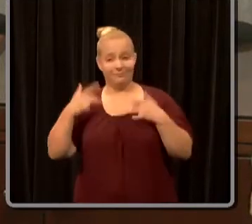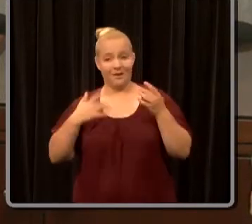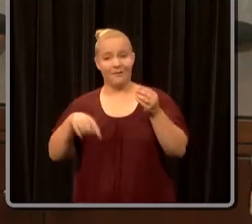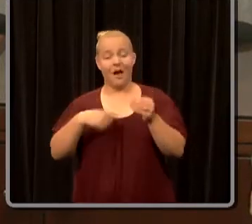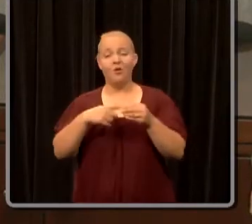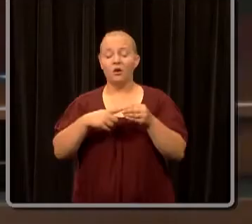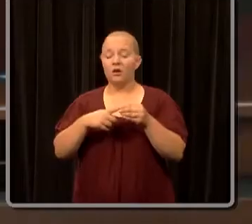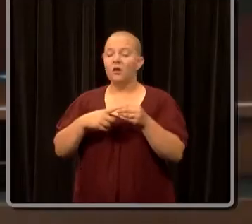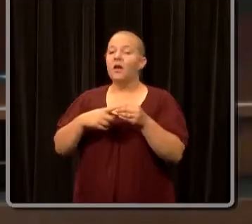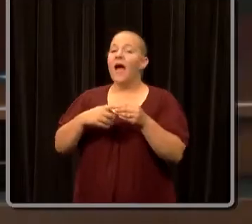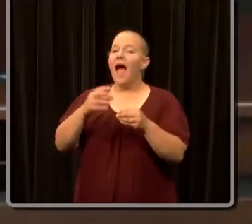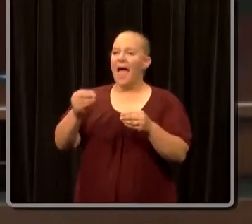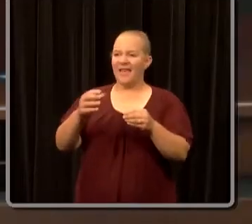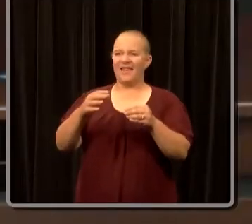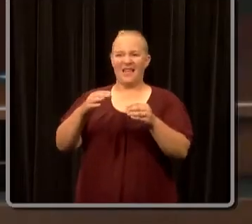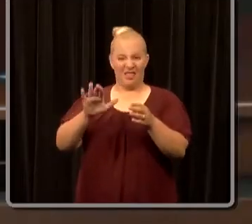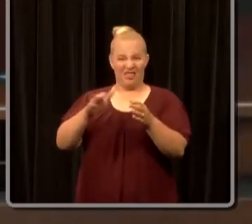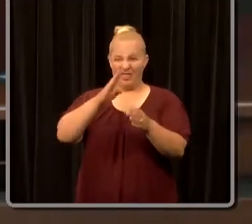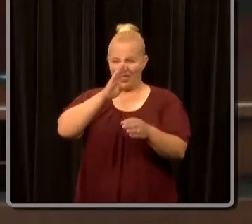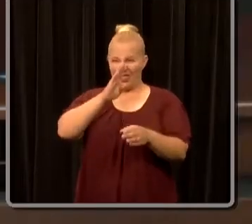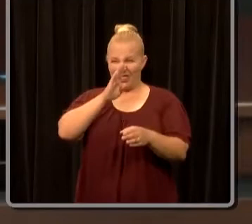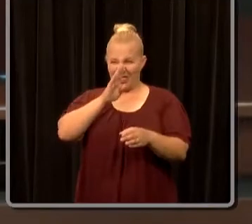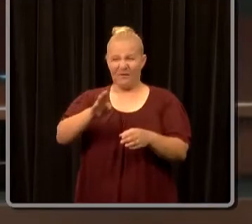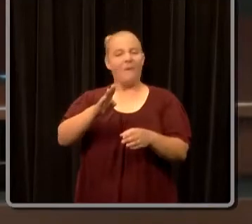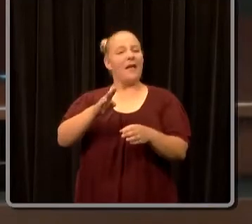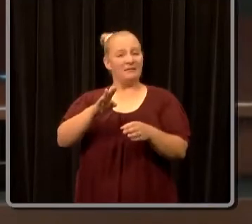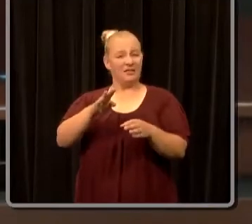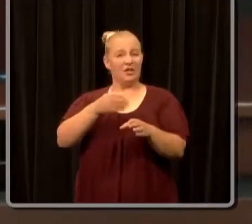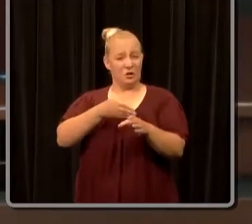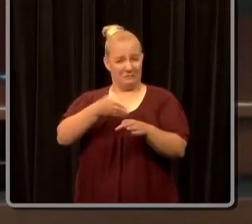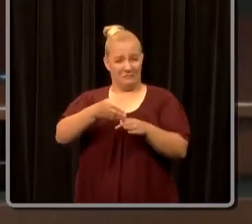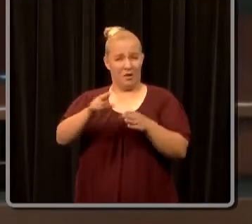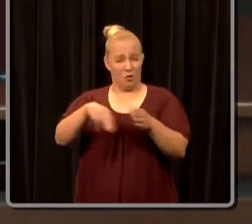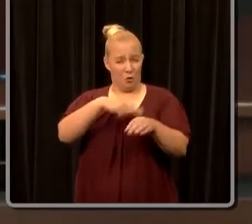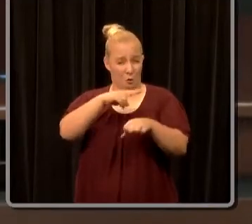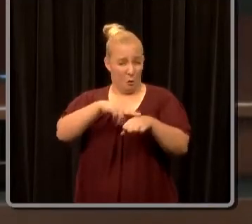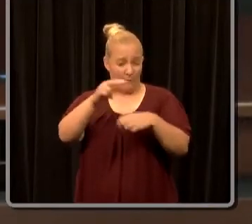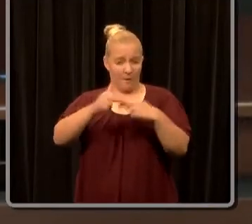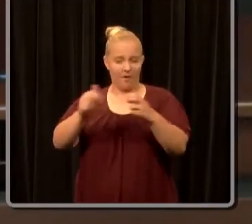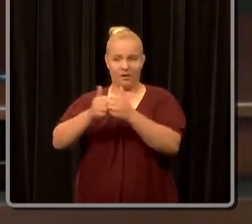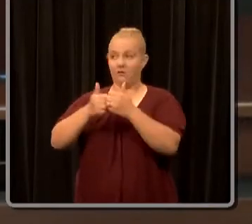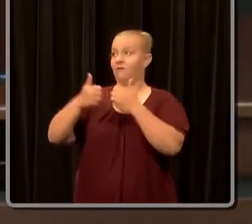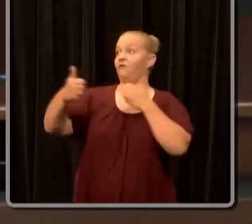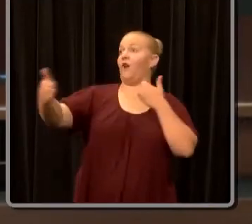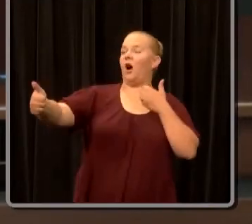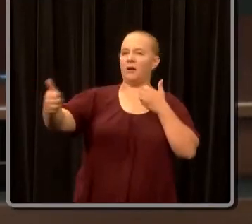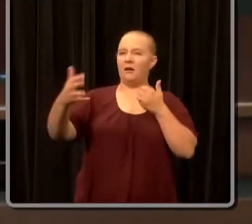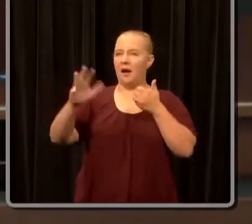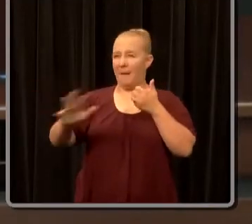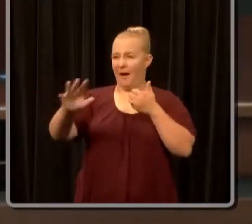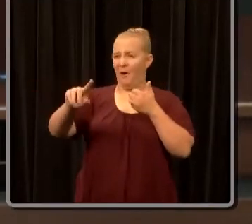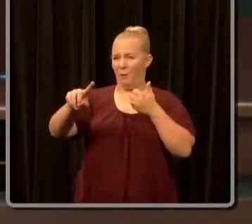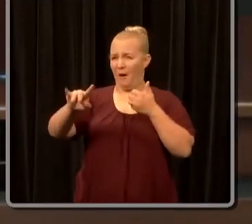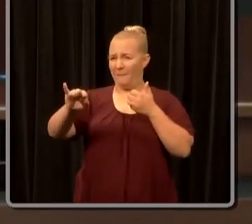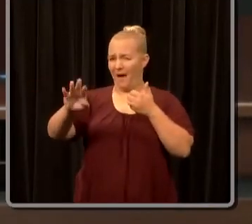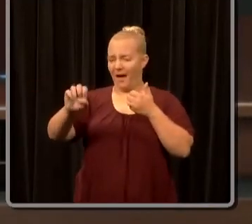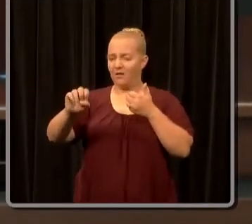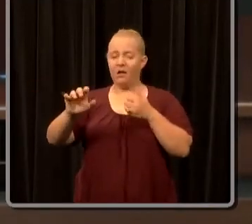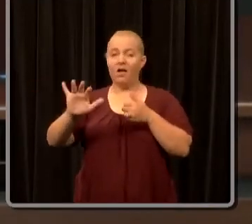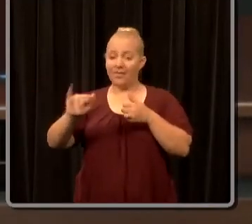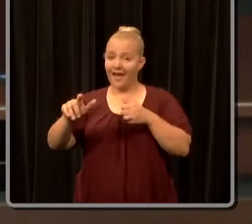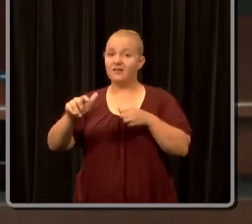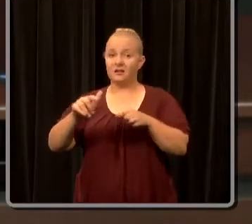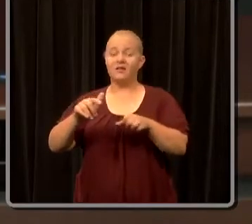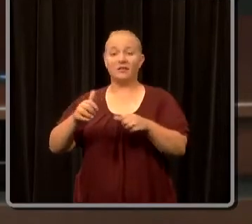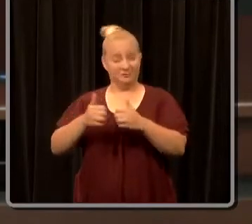distance from the main building, sometimes, you know, my experience is that third of a mile, that's a long way for people to get